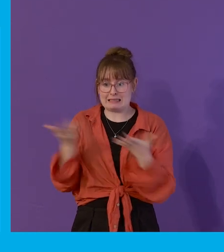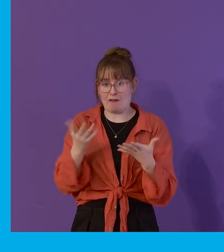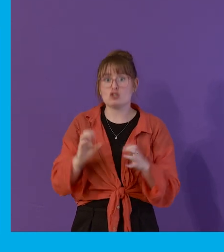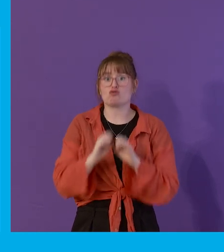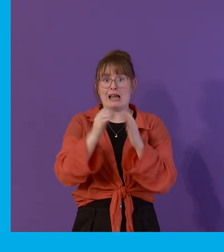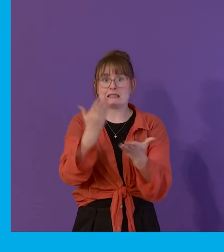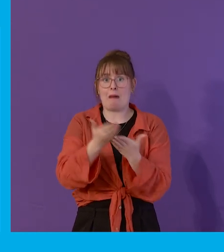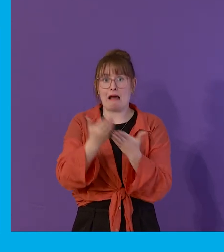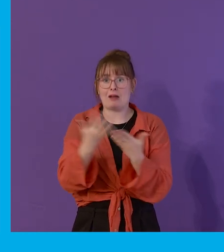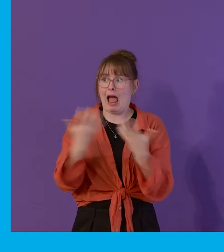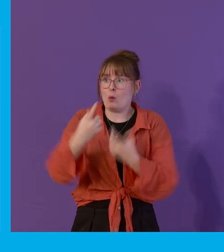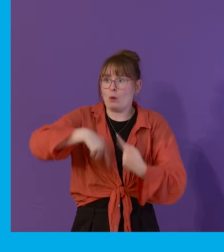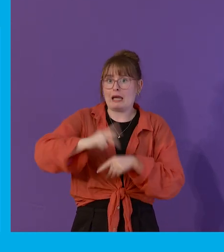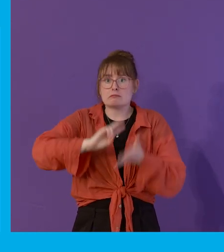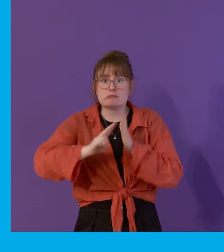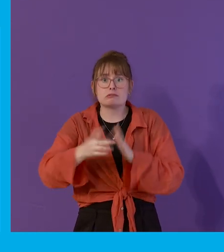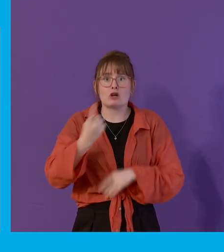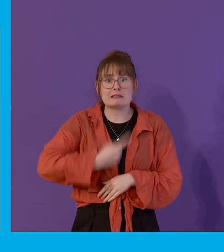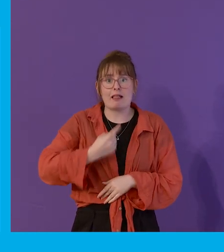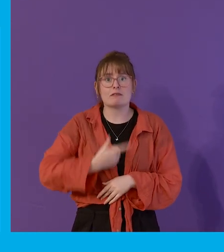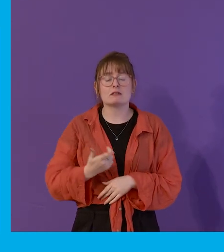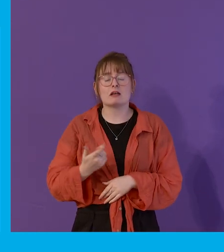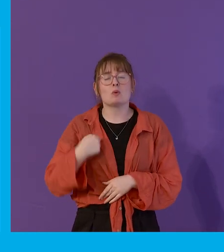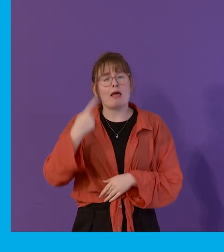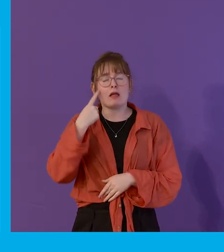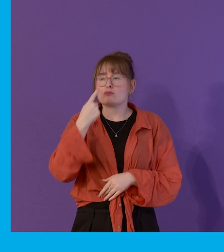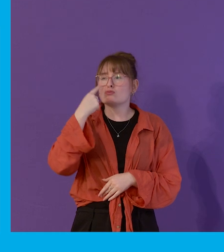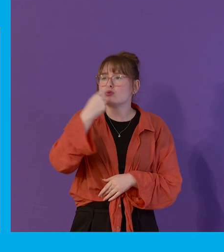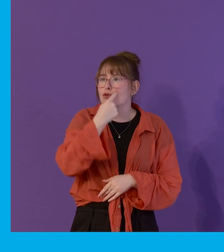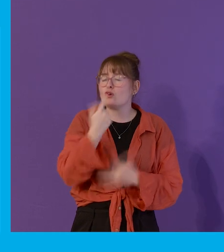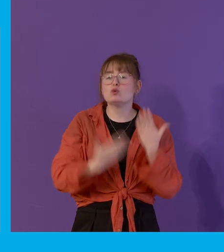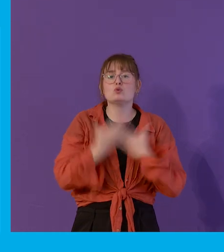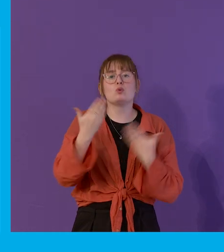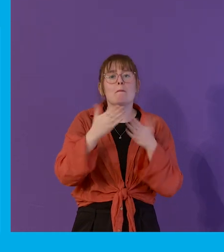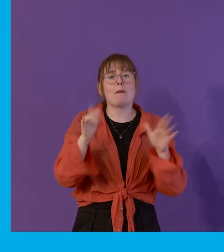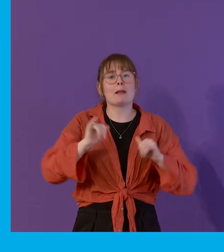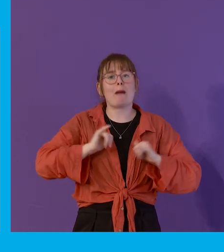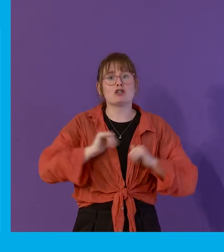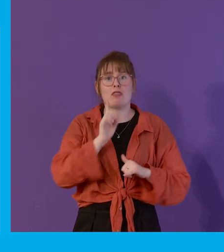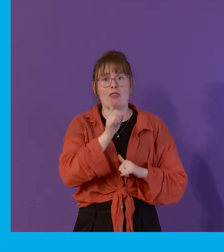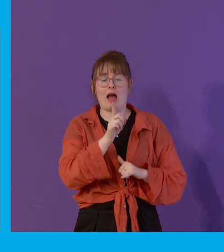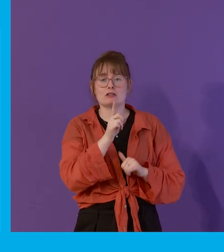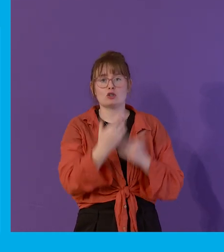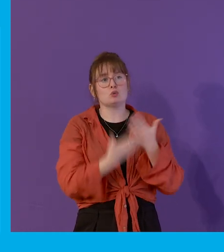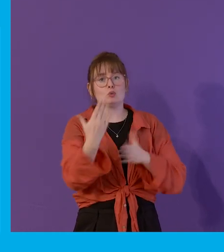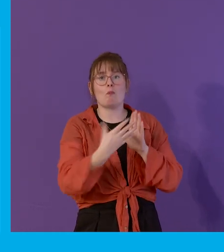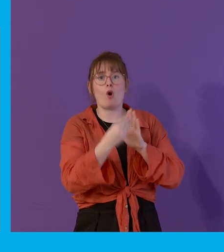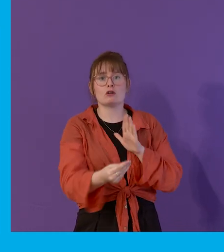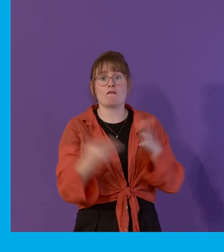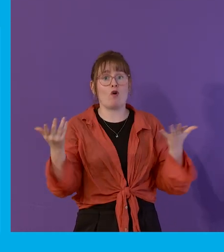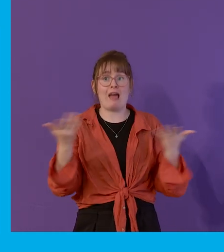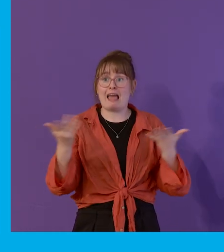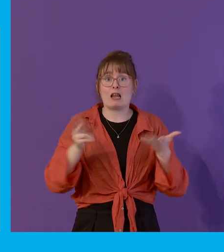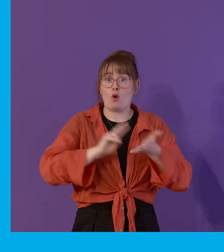the demand by the way we organise ourselves. So I think it's proven that new public management, this model of new public management of every